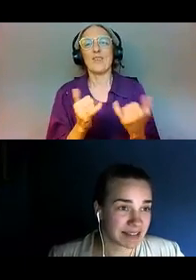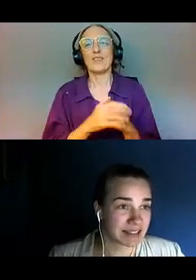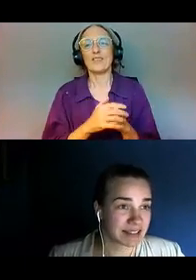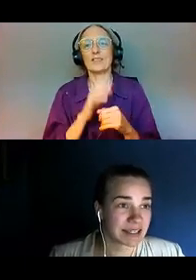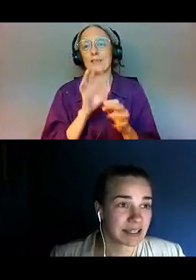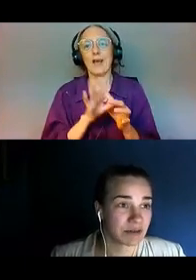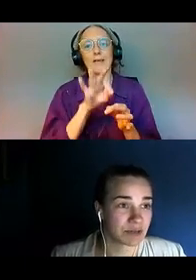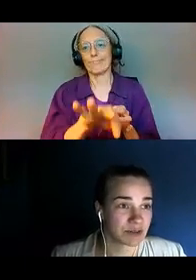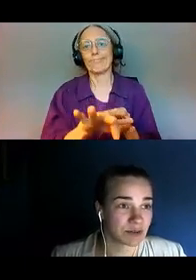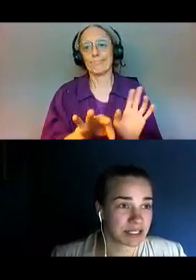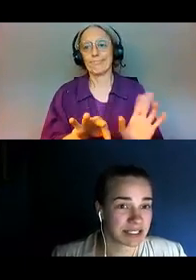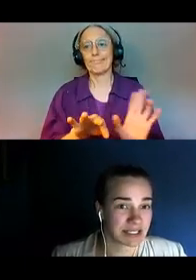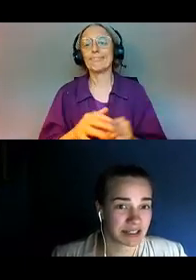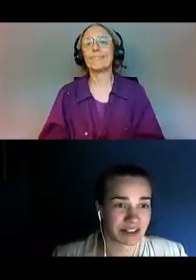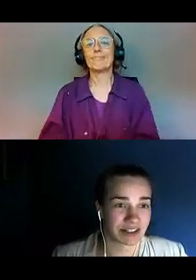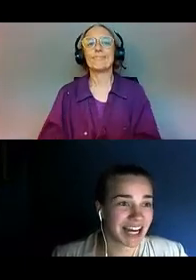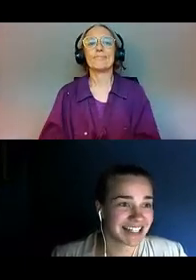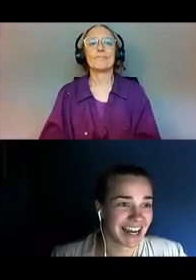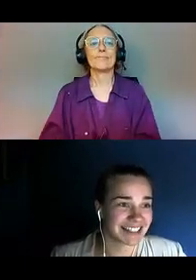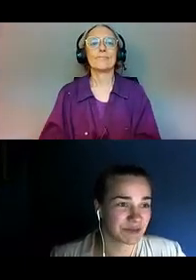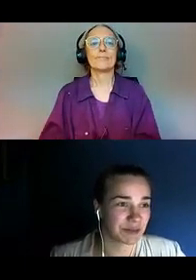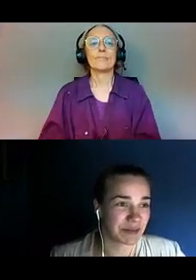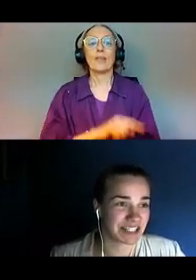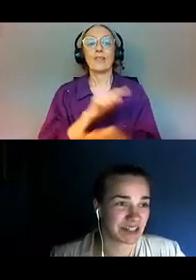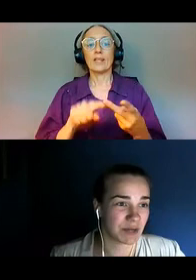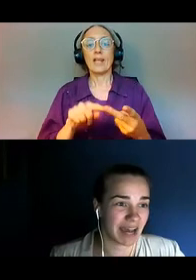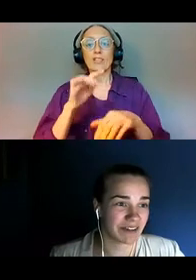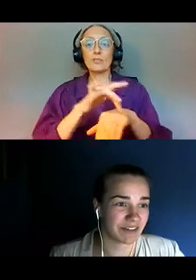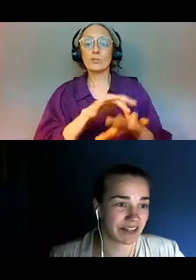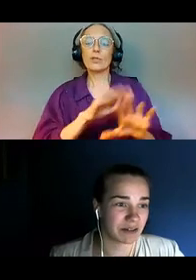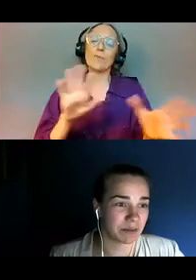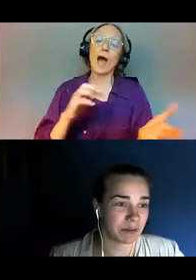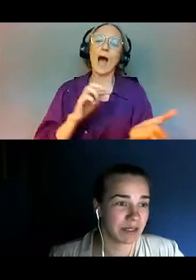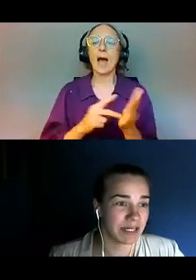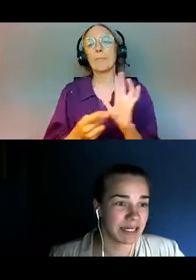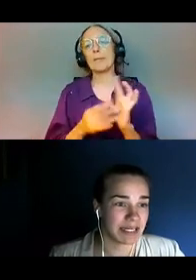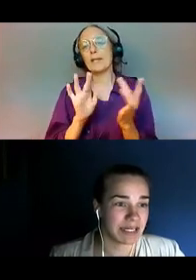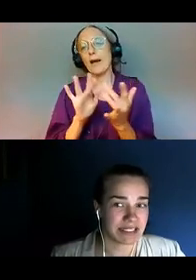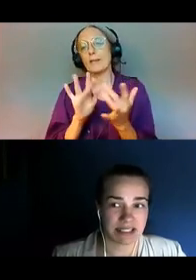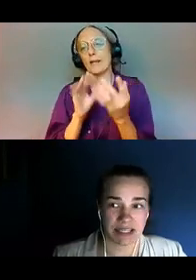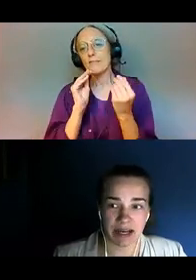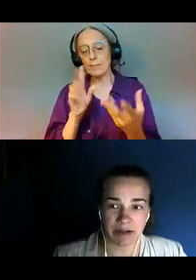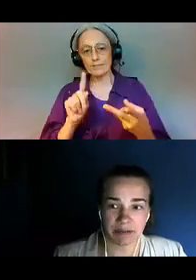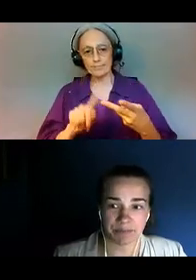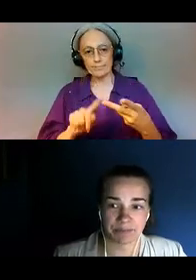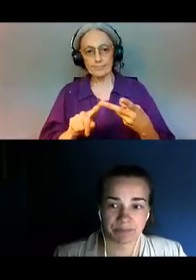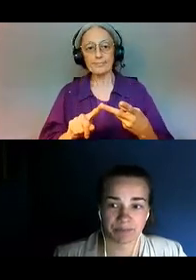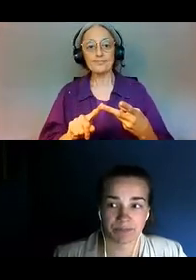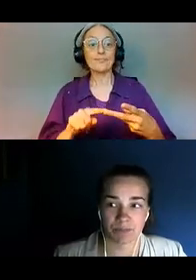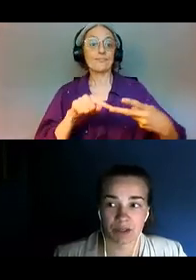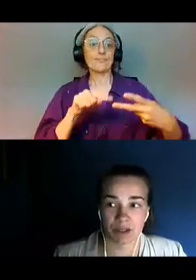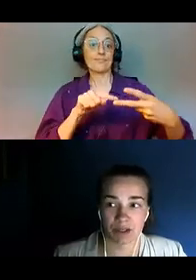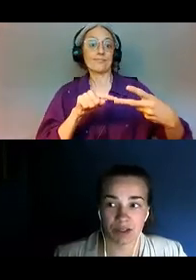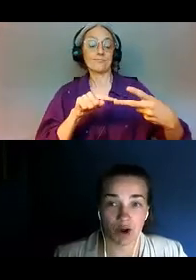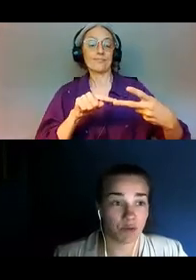The next resource or contact information we have available is